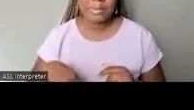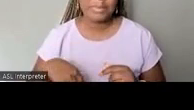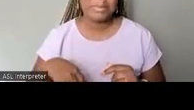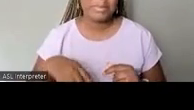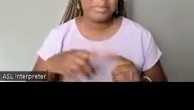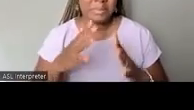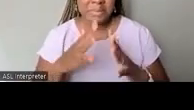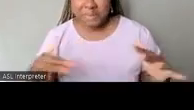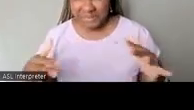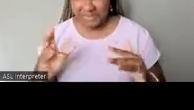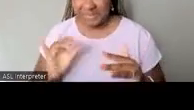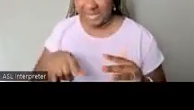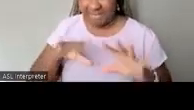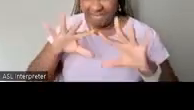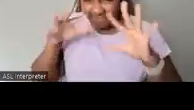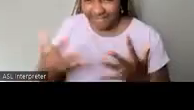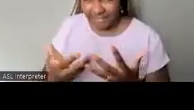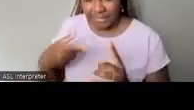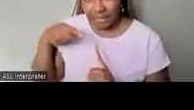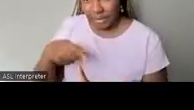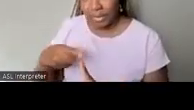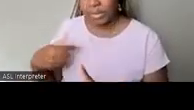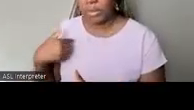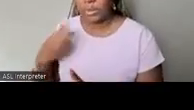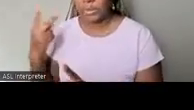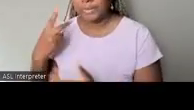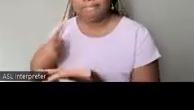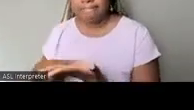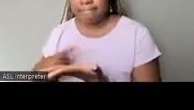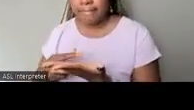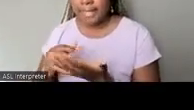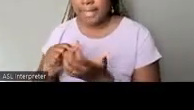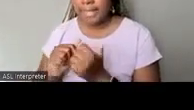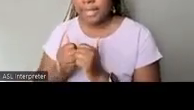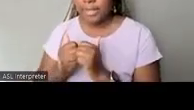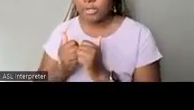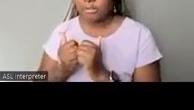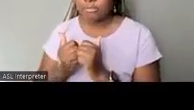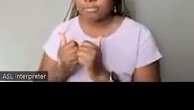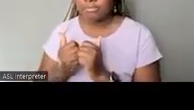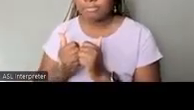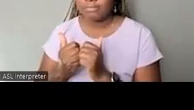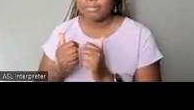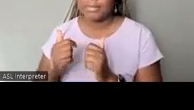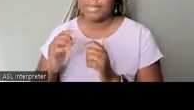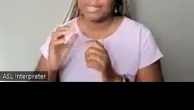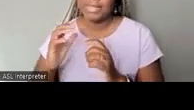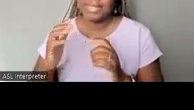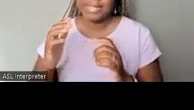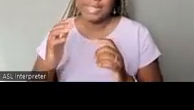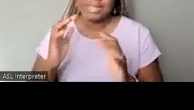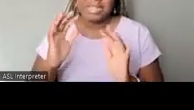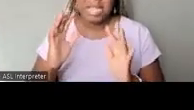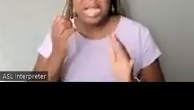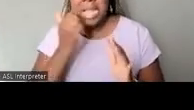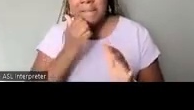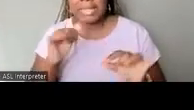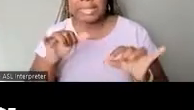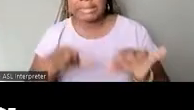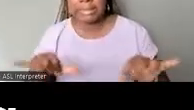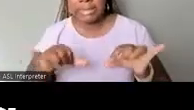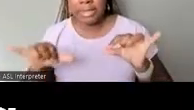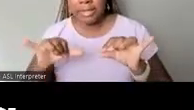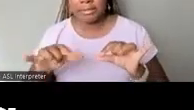is, how do we, shift systems? How do we get ourselves thinking beyond the day-to-day to what's the